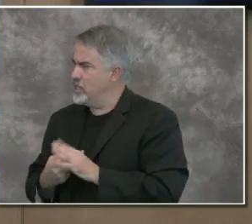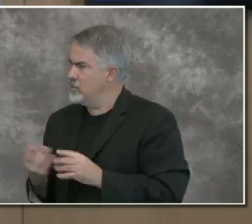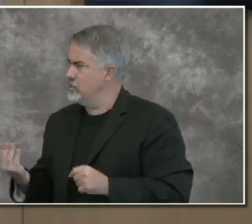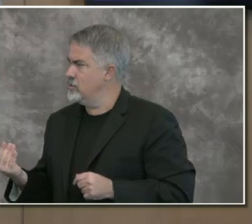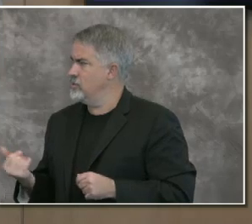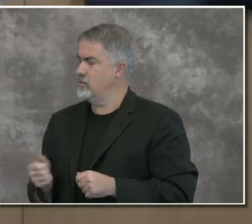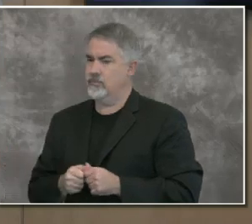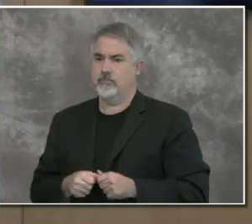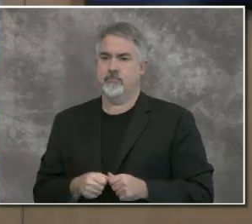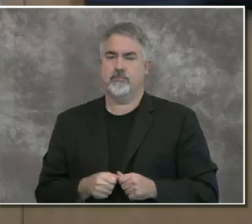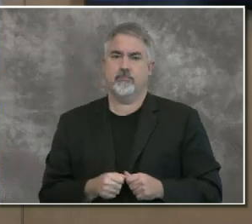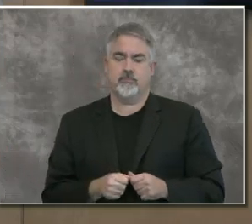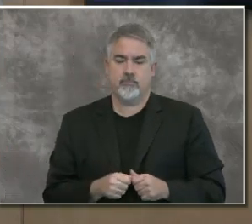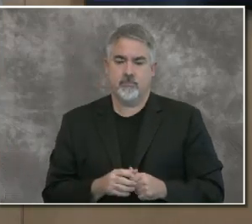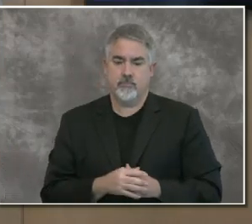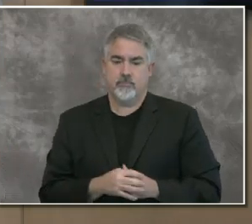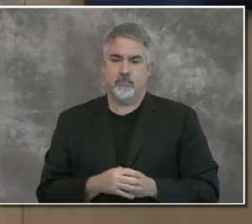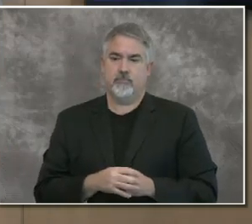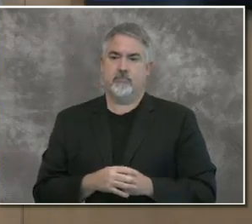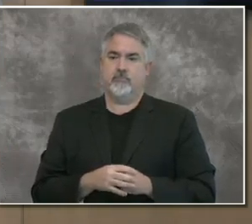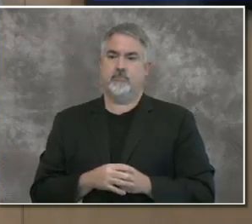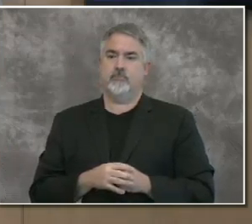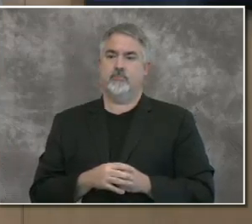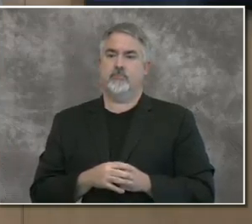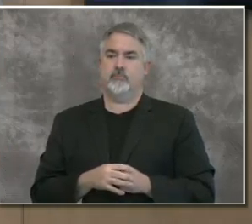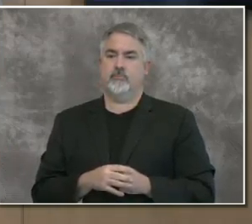Fletcher will answer the first part of that question.